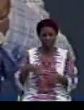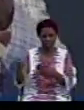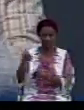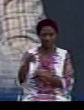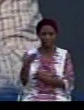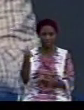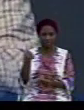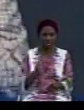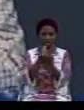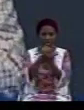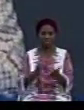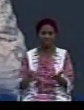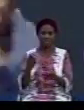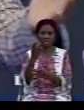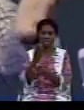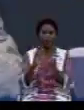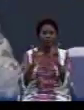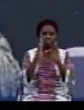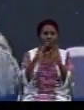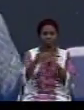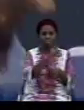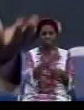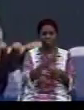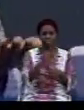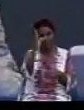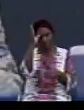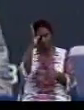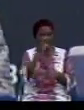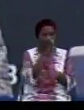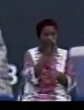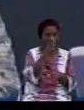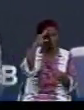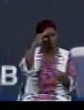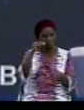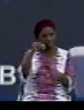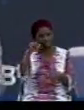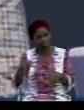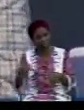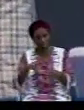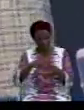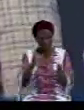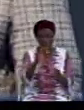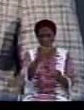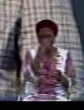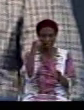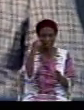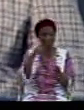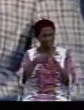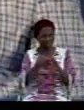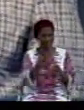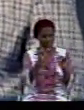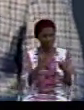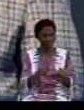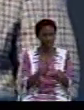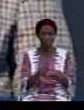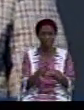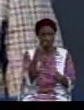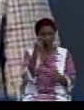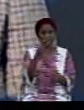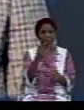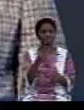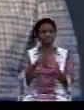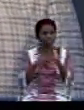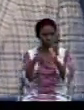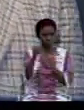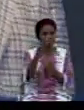them. Papa, mama, boy, girl, open your eyes. Now you can see. And show them something